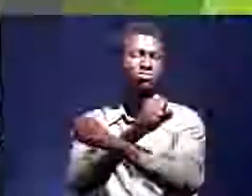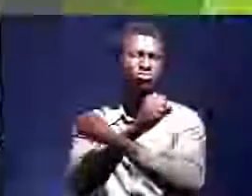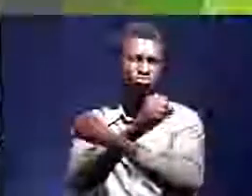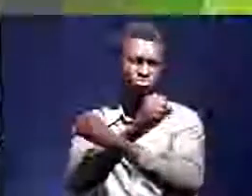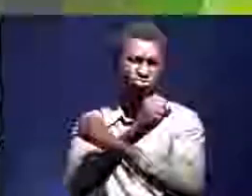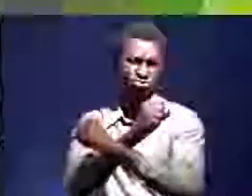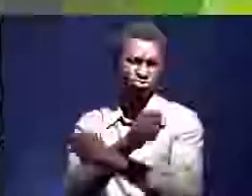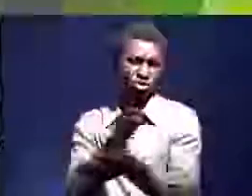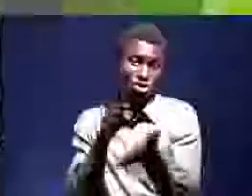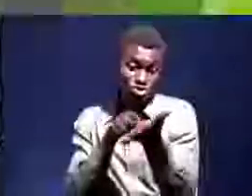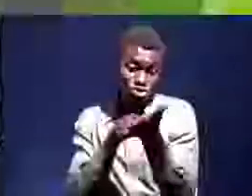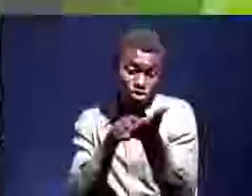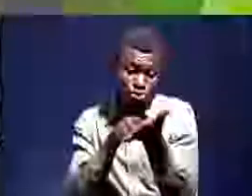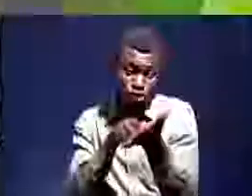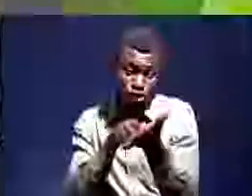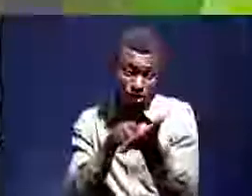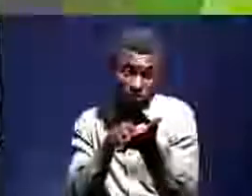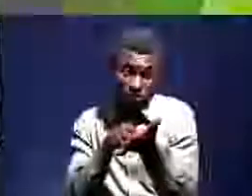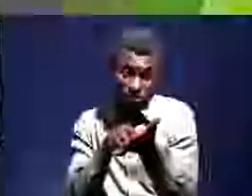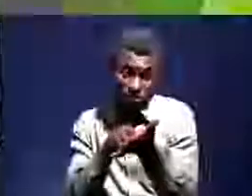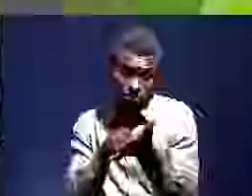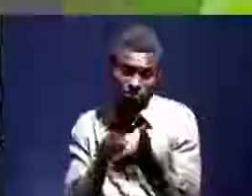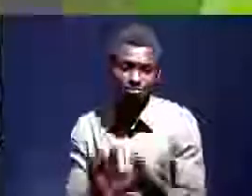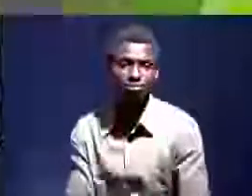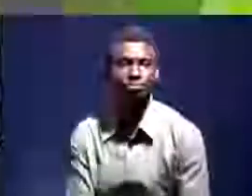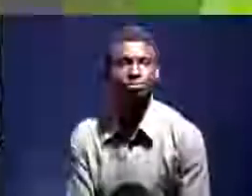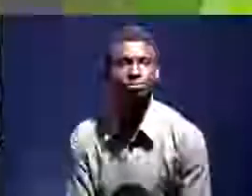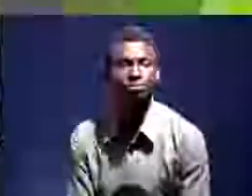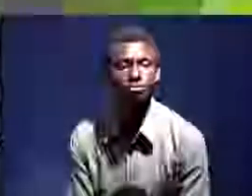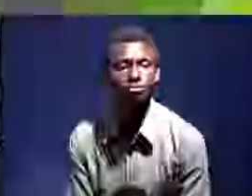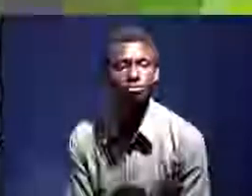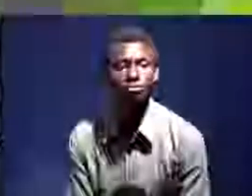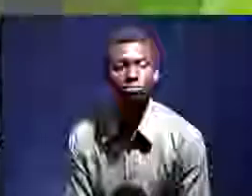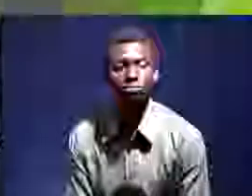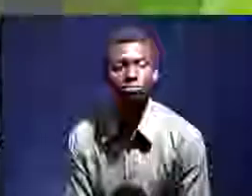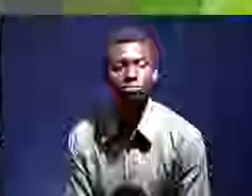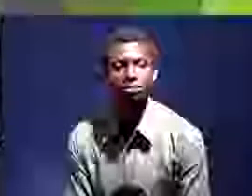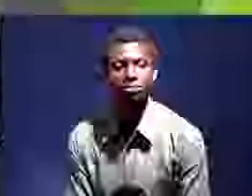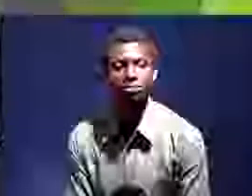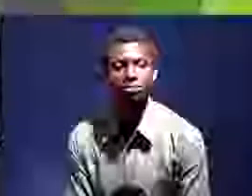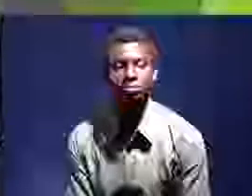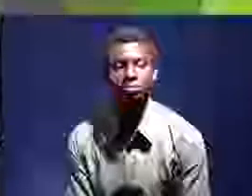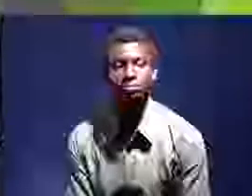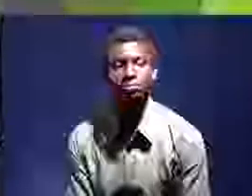brought her charms, and you can see, if you can see the picture, they burned them up and they are now ashes.